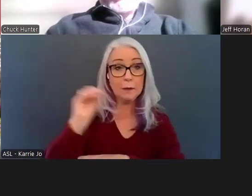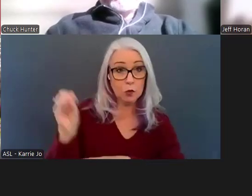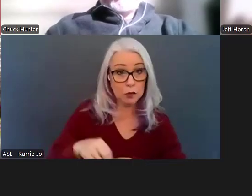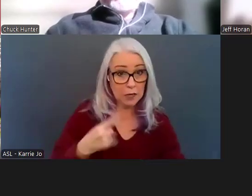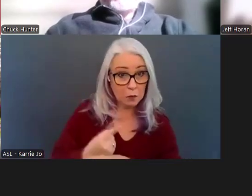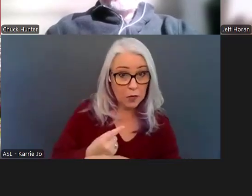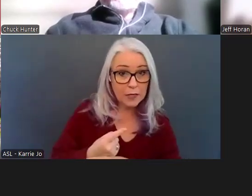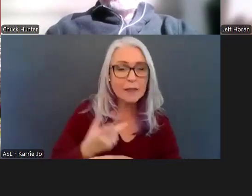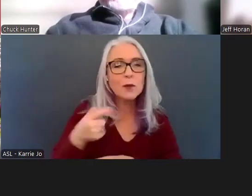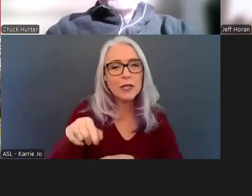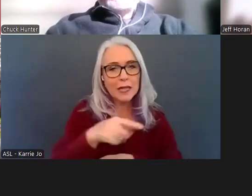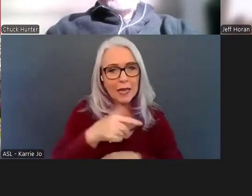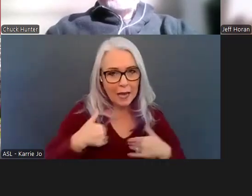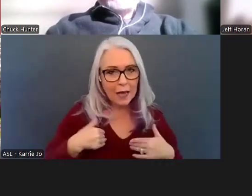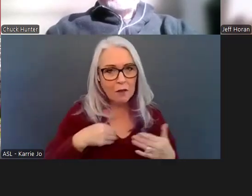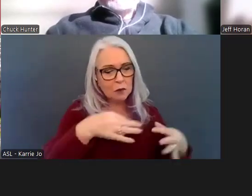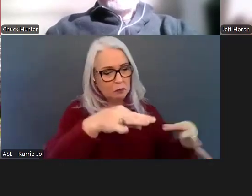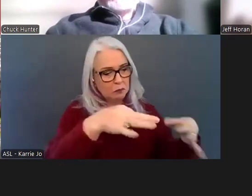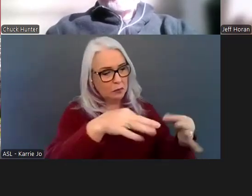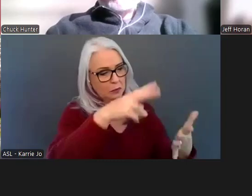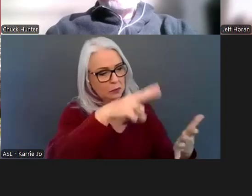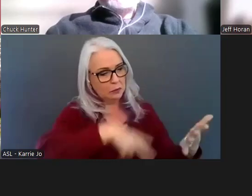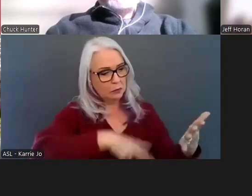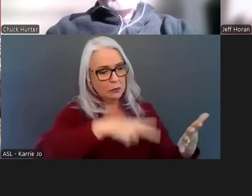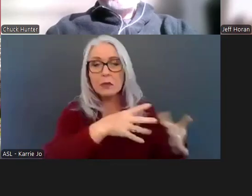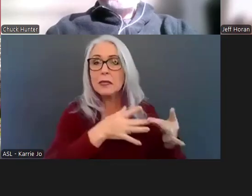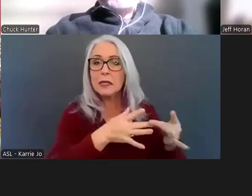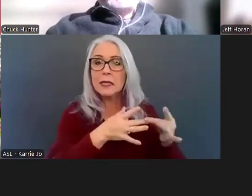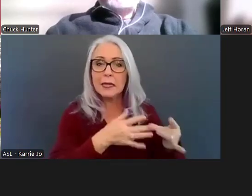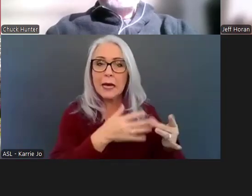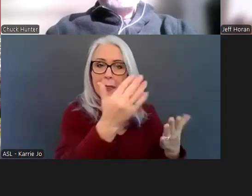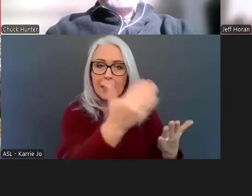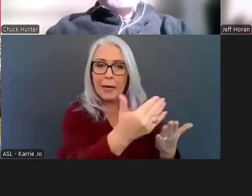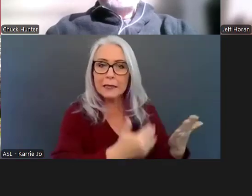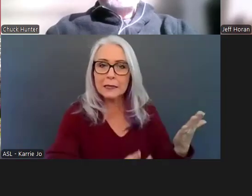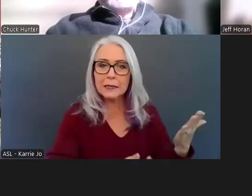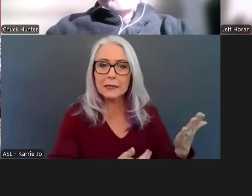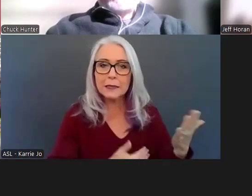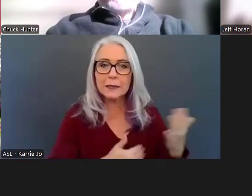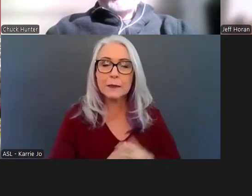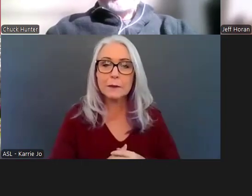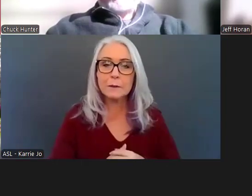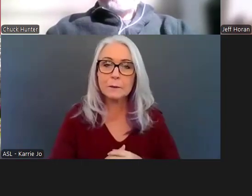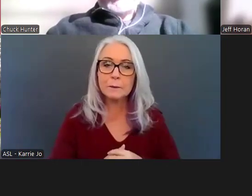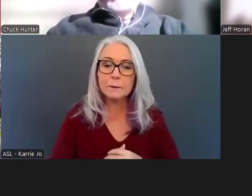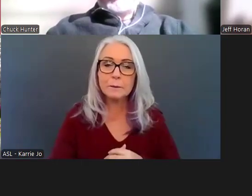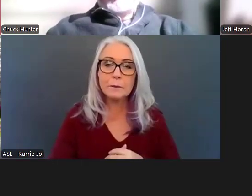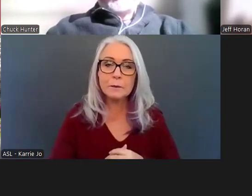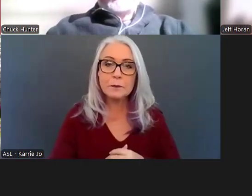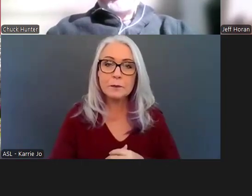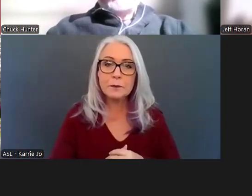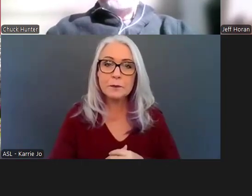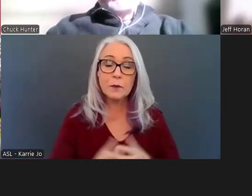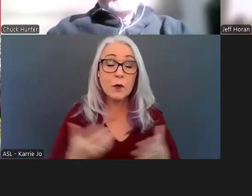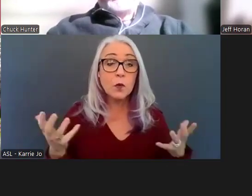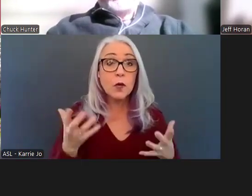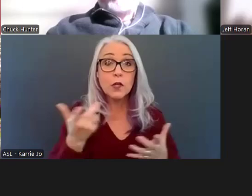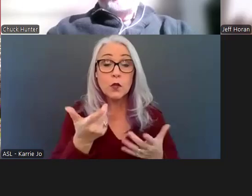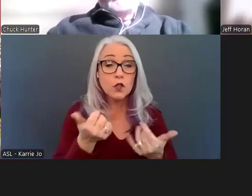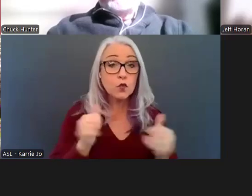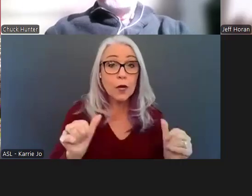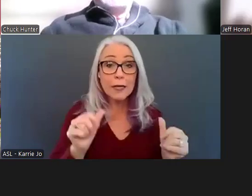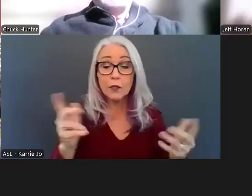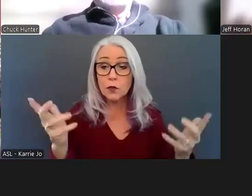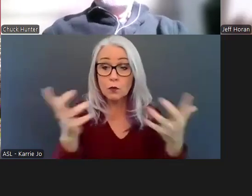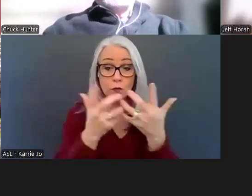there are guidelines for uh, for what you're measuring against, correct? Or you're